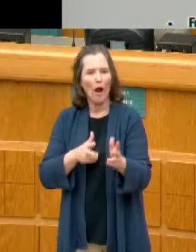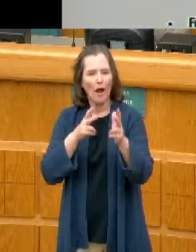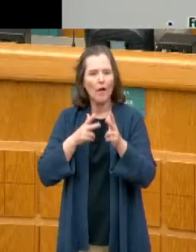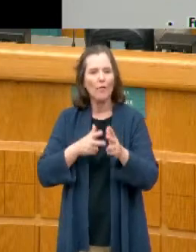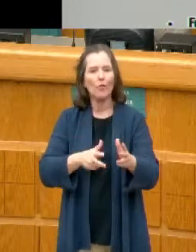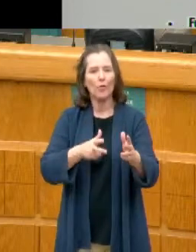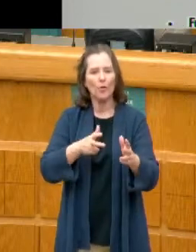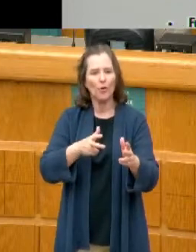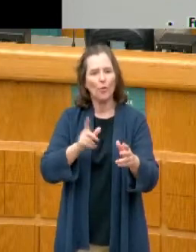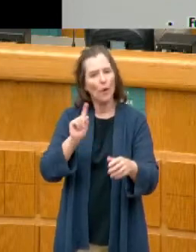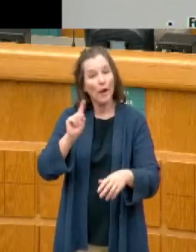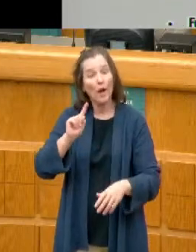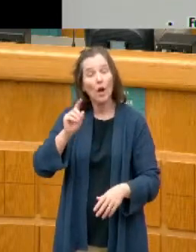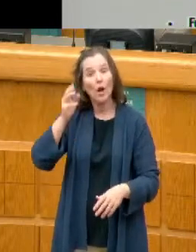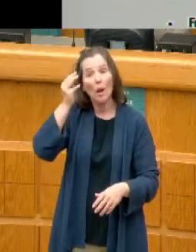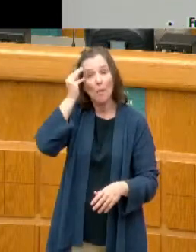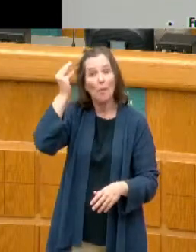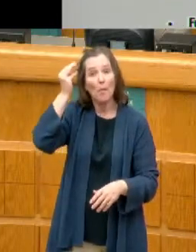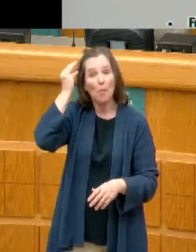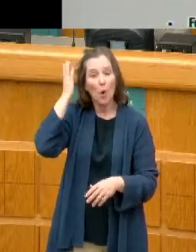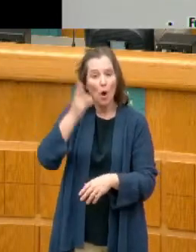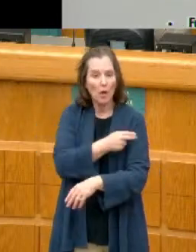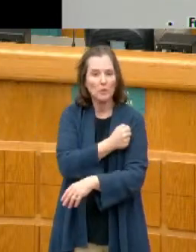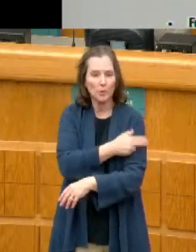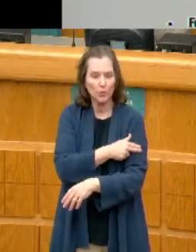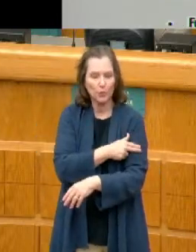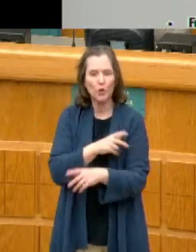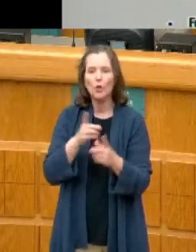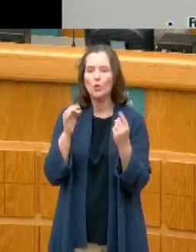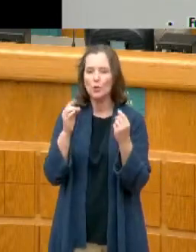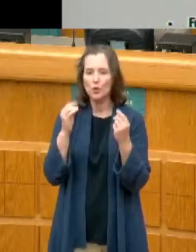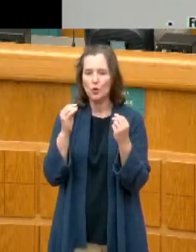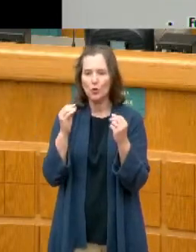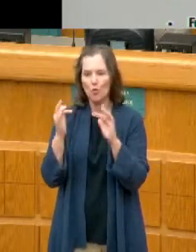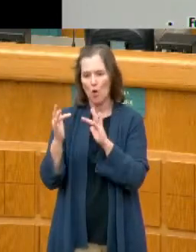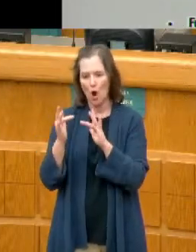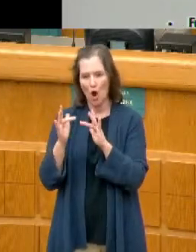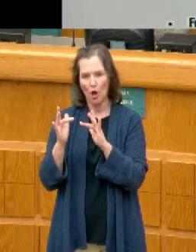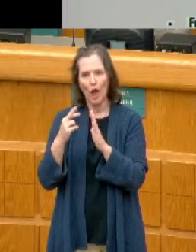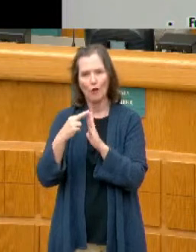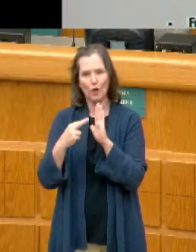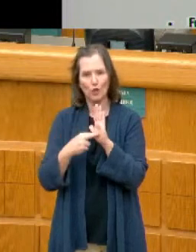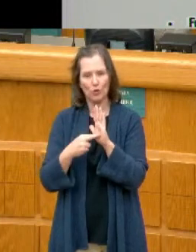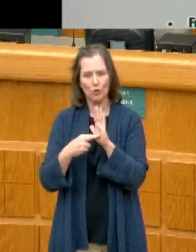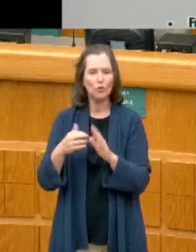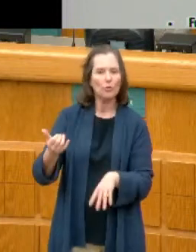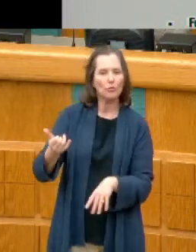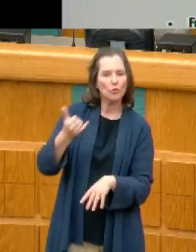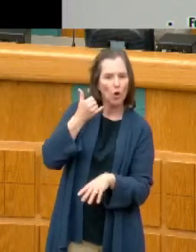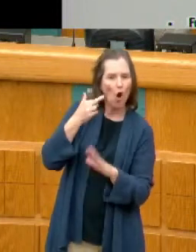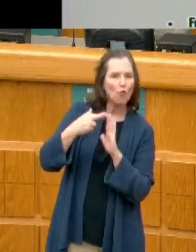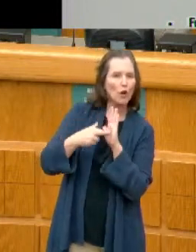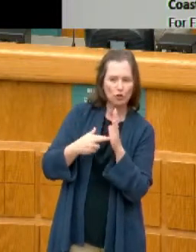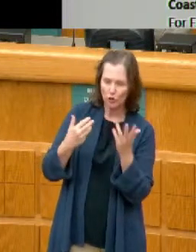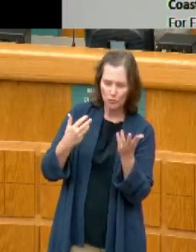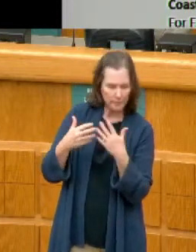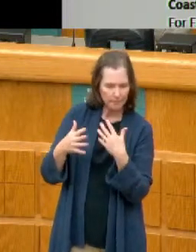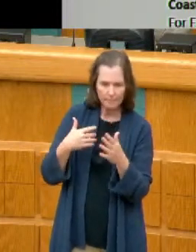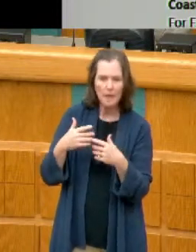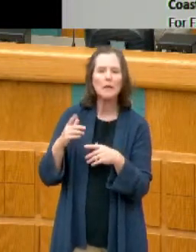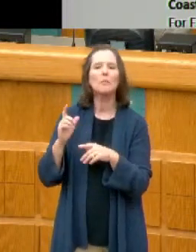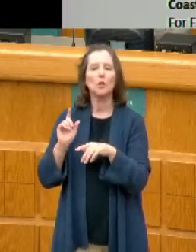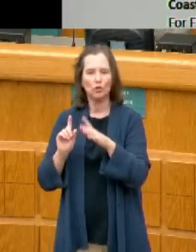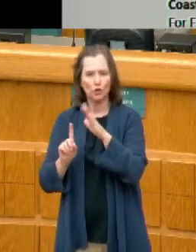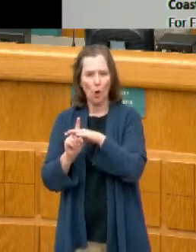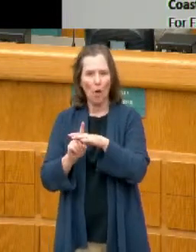just drive through, register before you come out there, 7:30 in the morning to 7:30 p.m. There's no excuses.